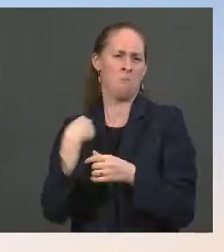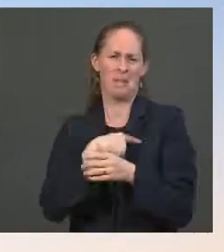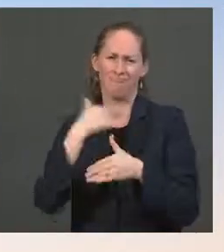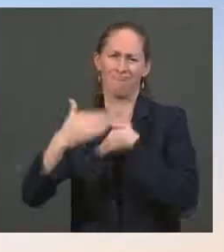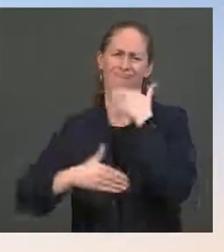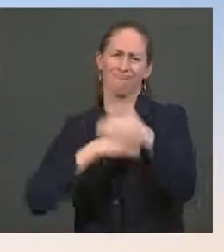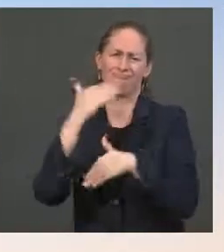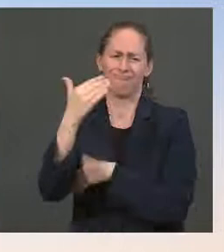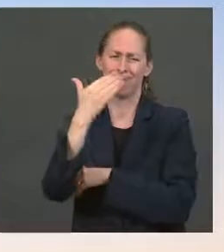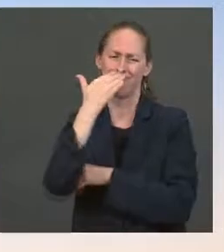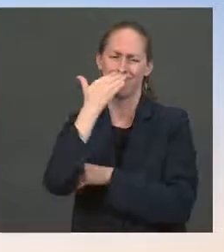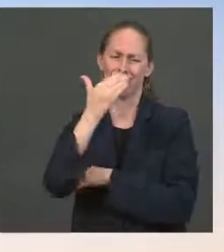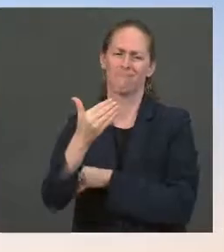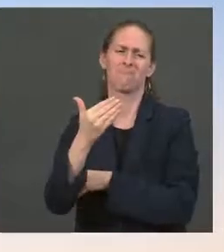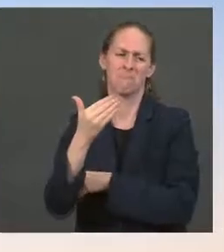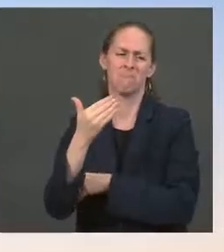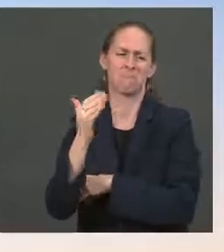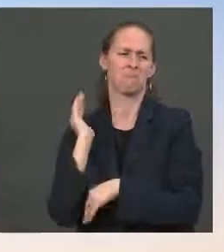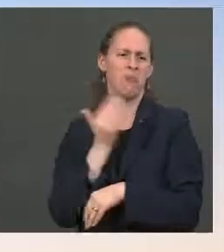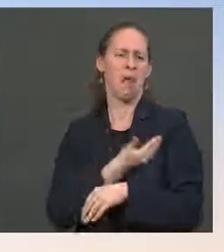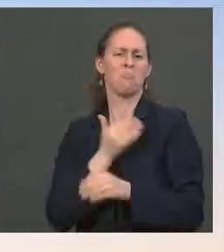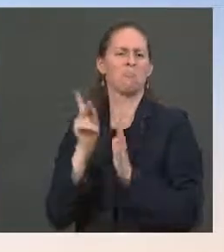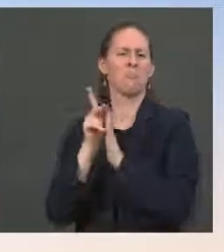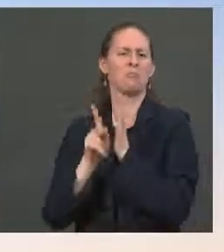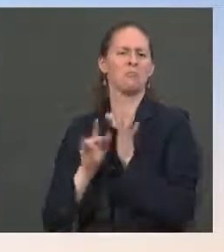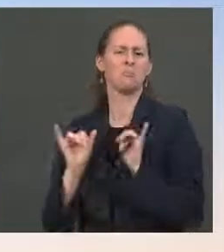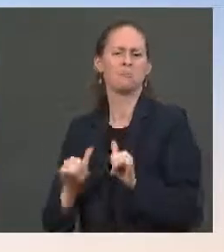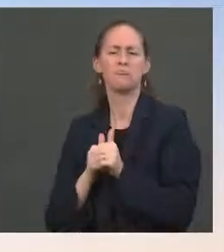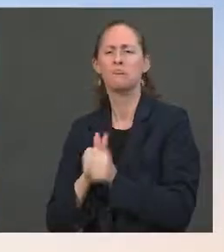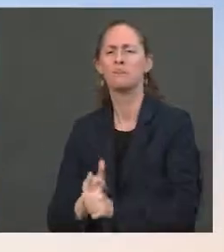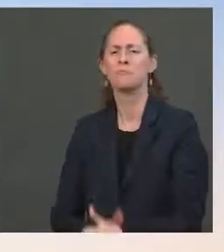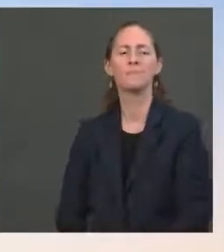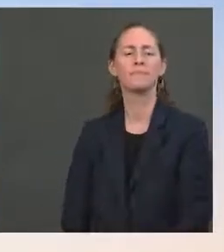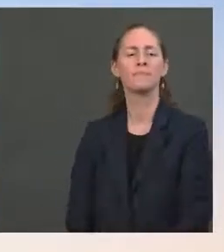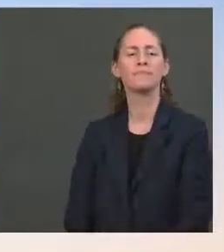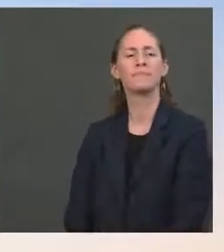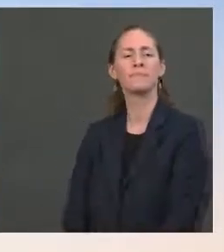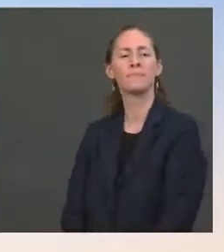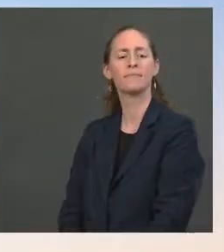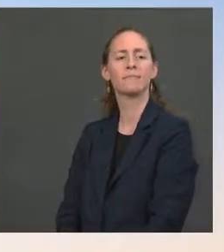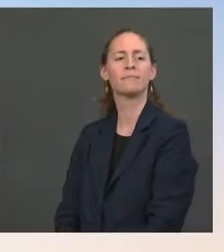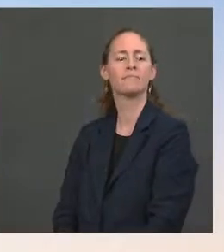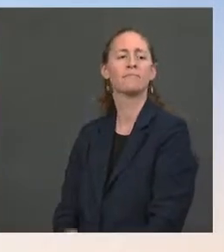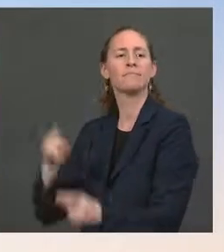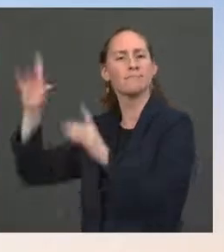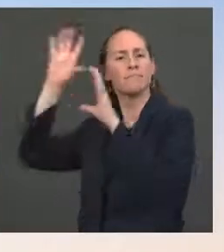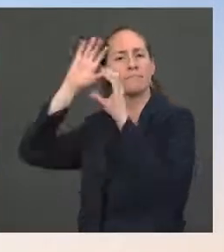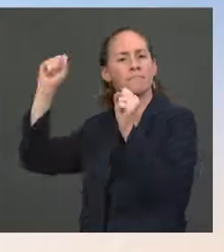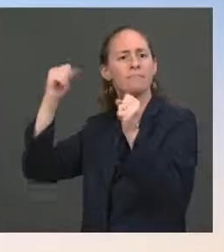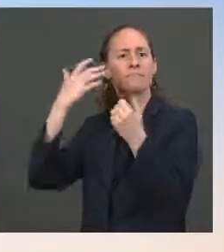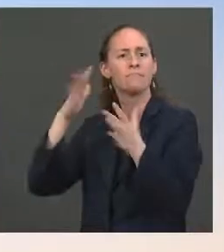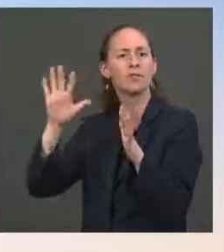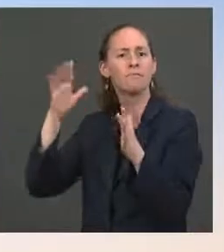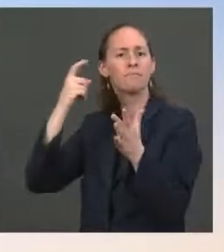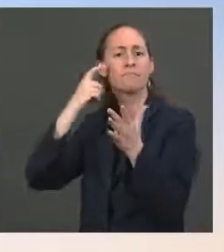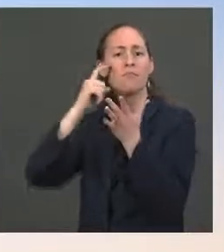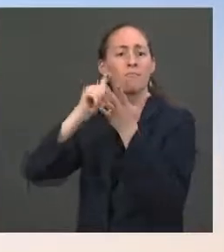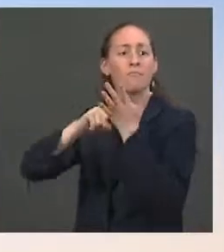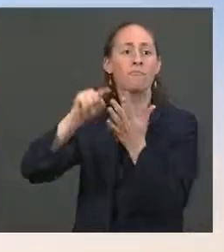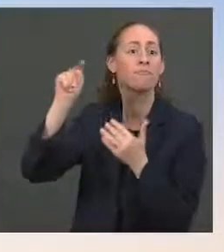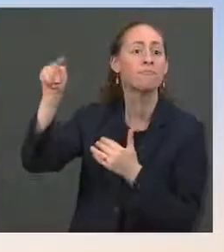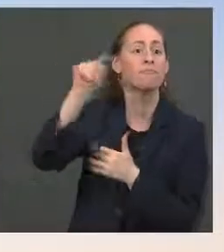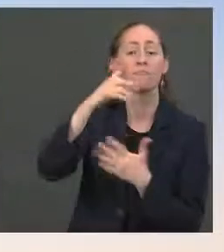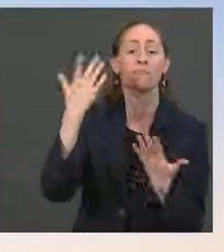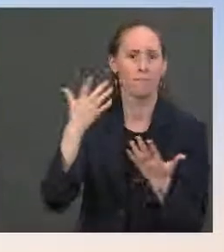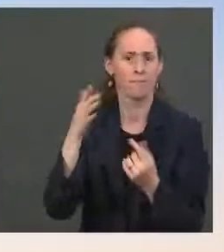by and conduct our own policies. Go ahead. Thanks, Jen. The president acknowledged today that the top line spending over the reconciliation bill is going to have to be less